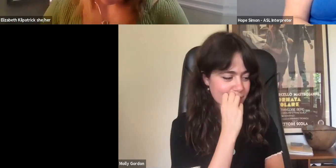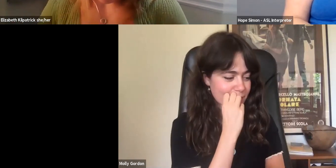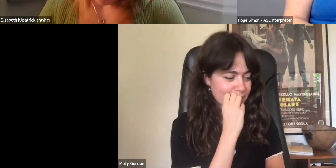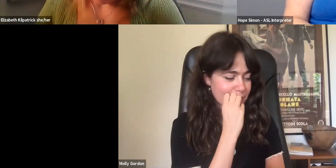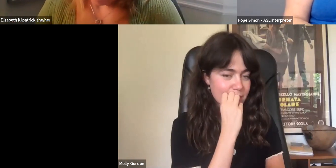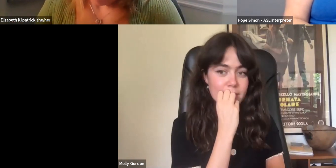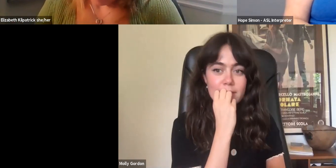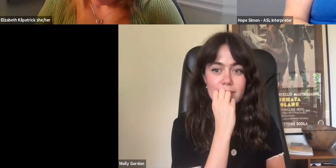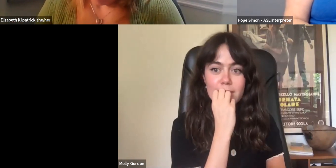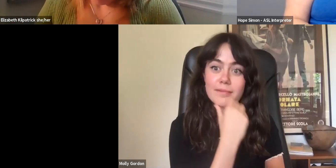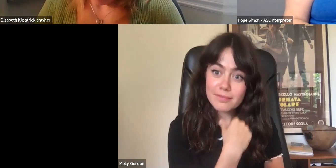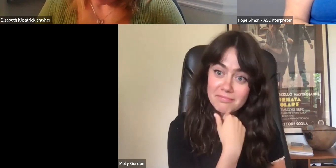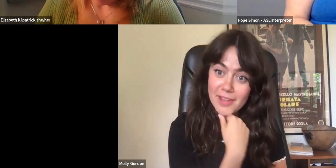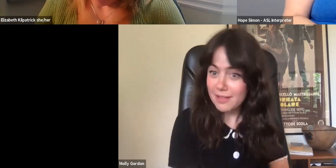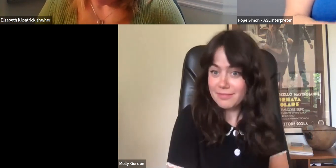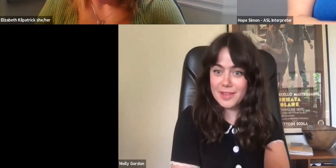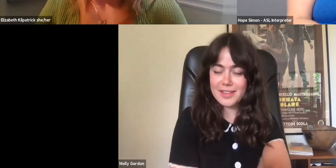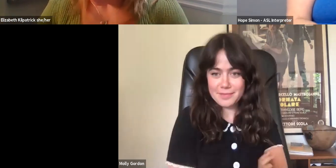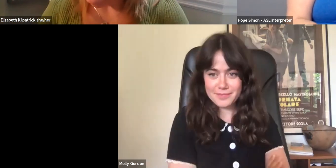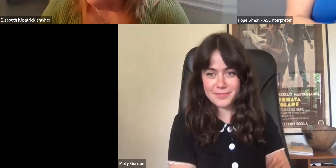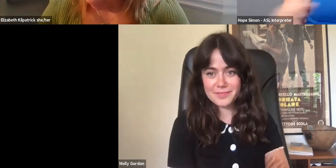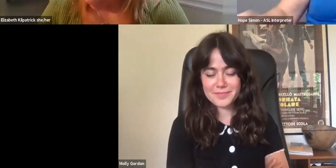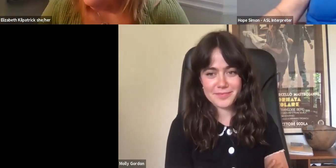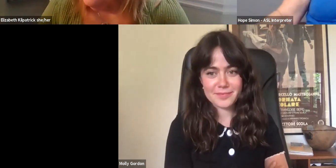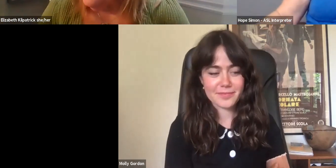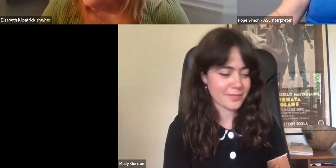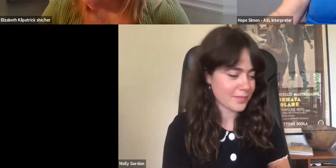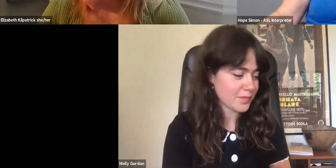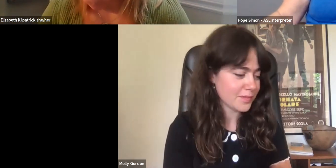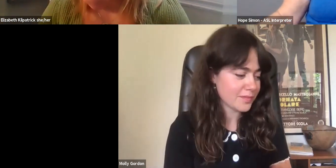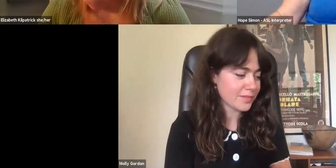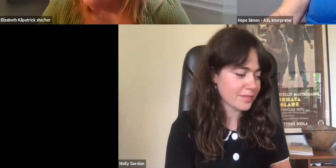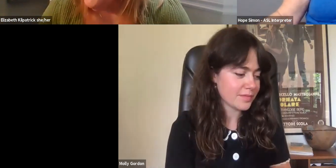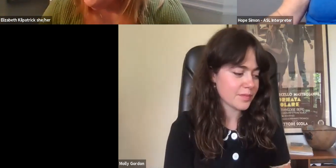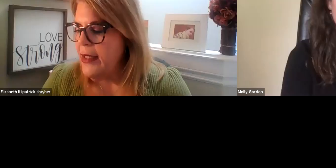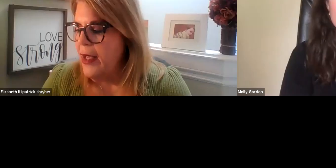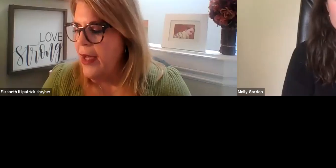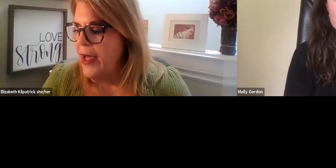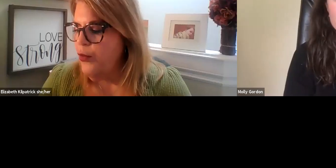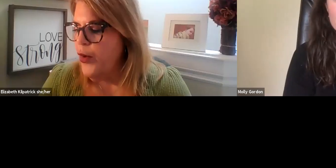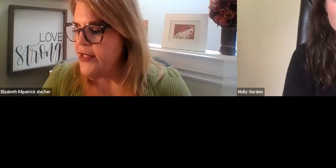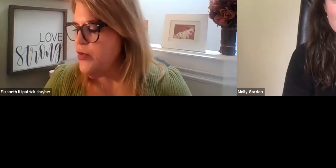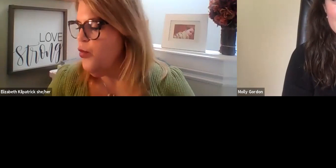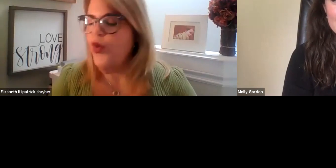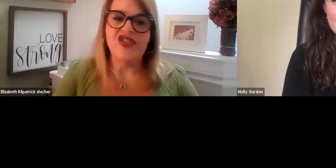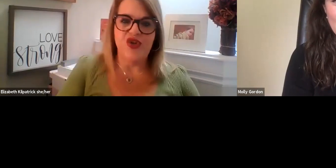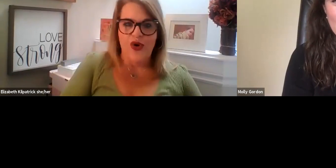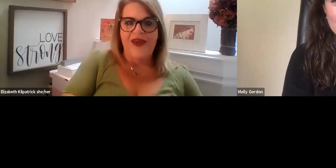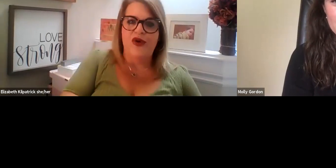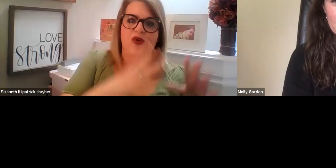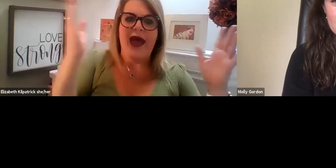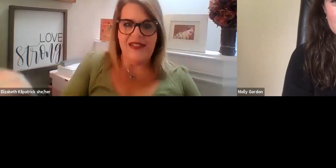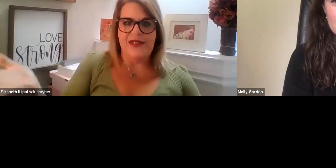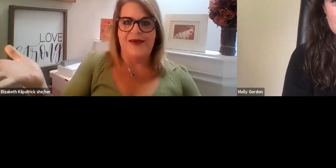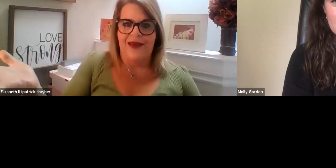Well, here's something we could talk about while we're waiting for Natalie to come on. So what was your,